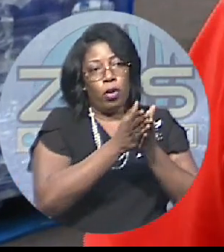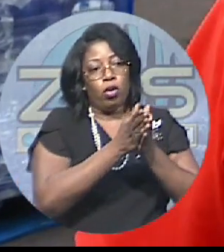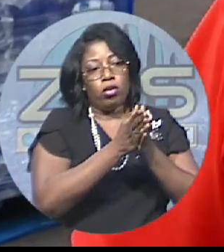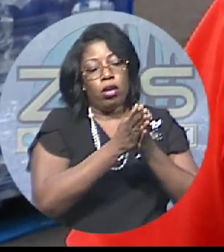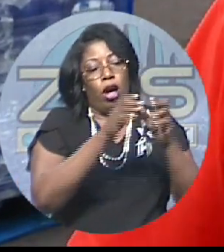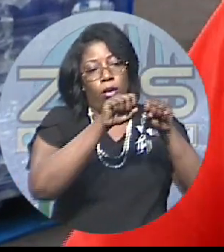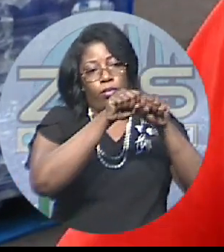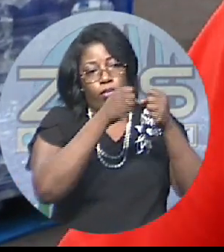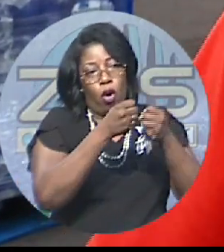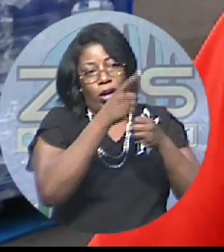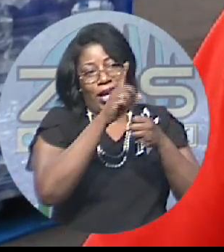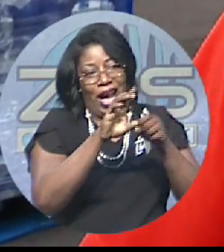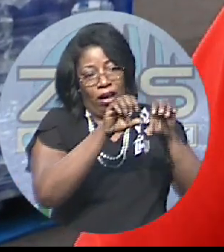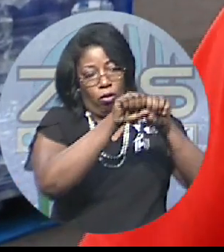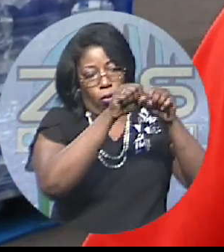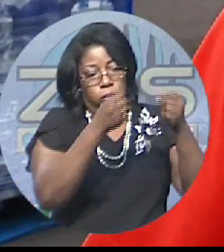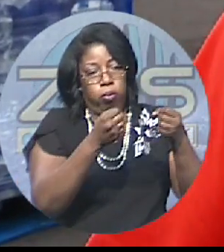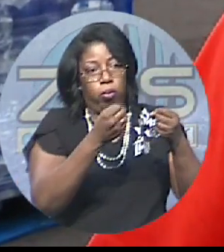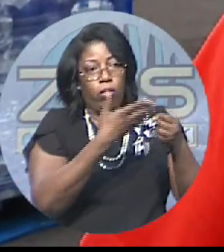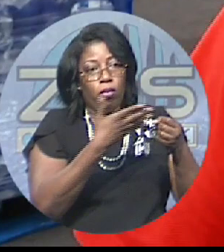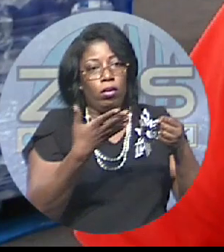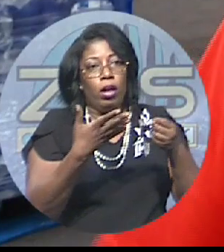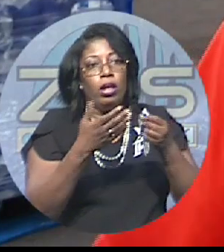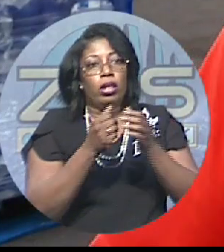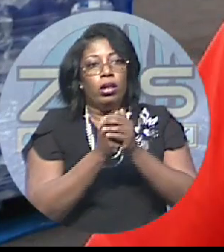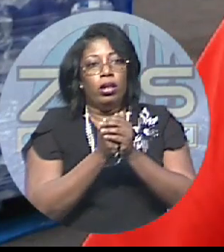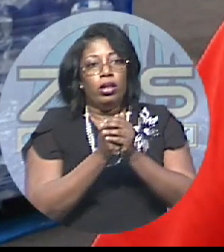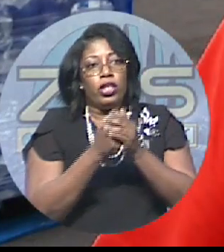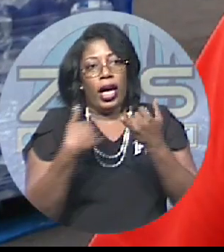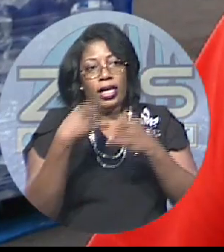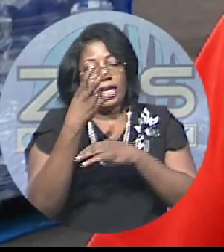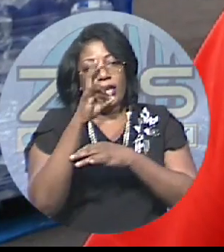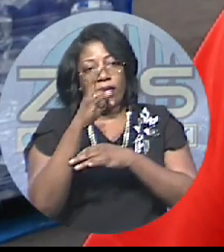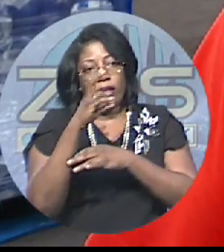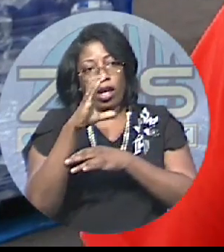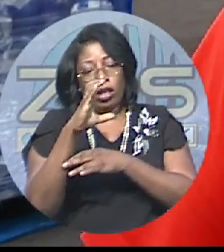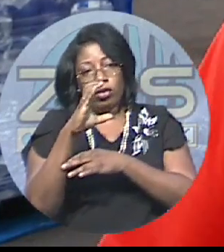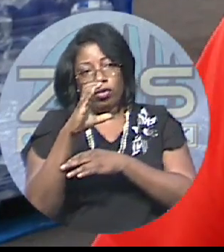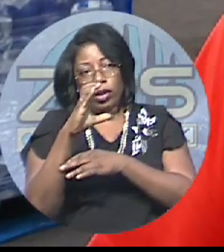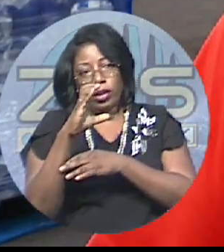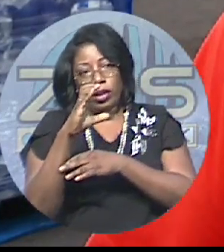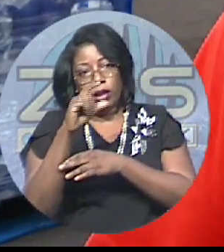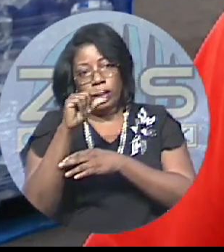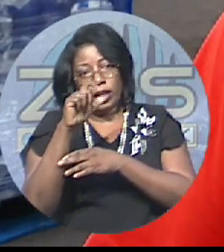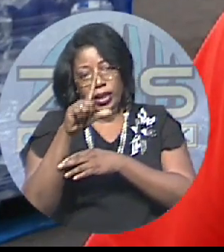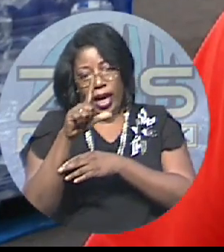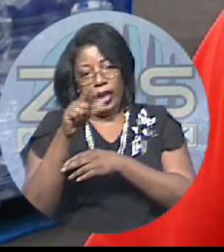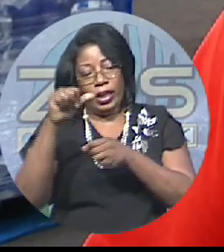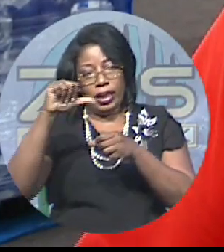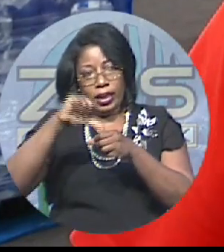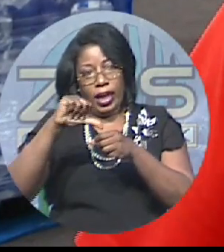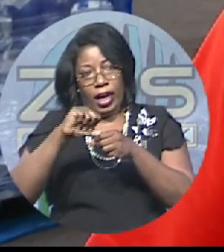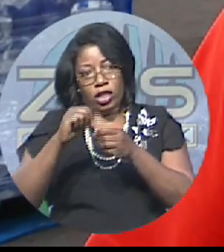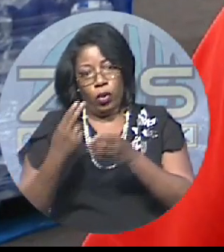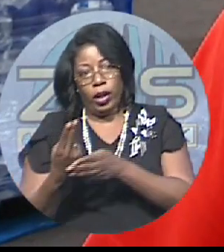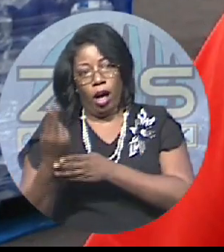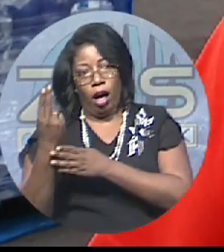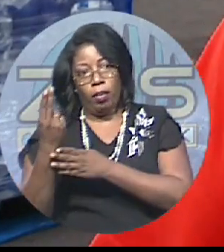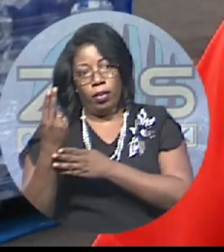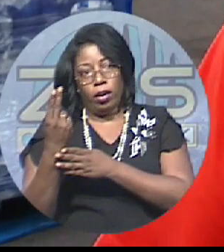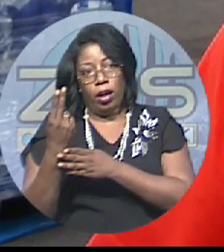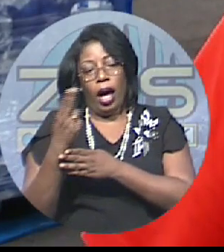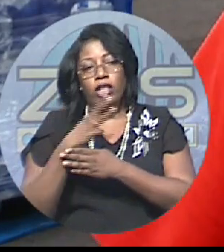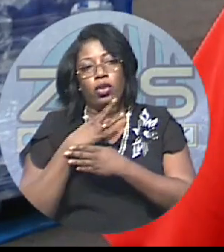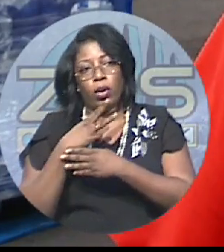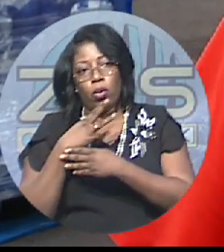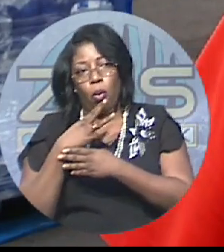break in half. She went up on the land with 700 gallons, 1,700 gallons of diesel, 1,000 gallons of gas and say 1,200 gallons of